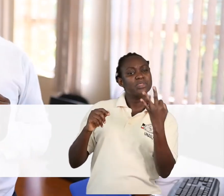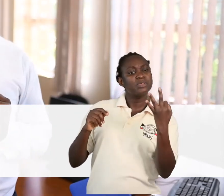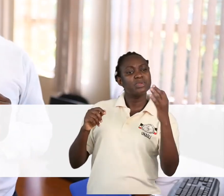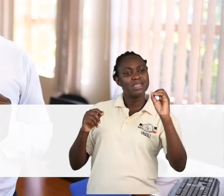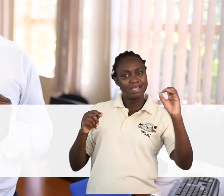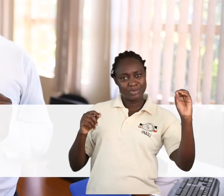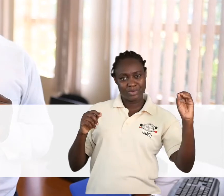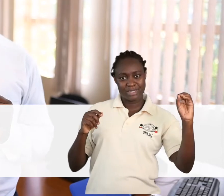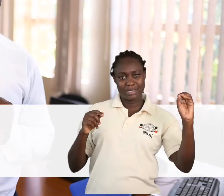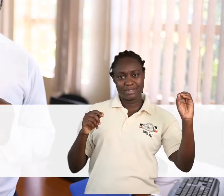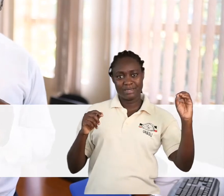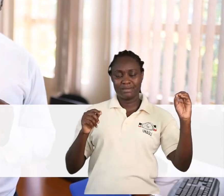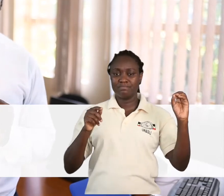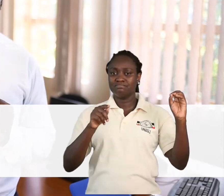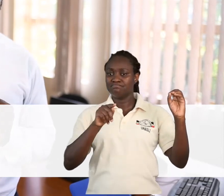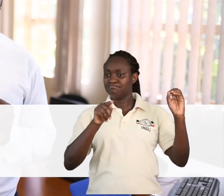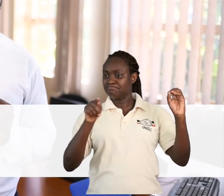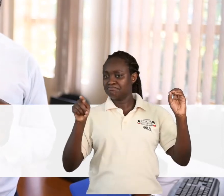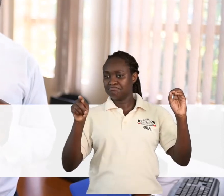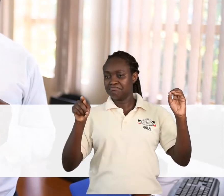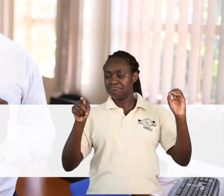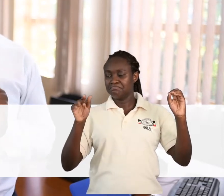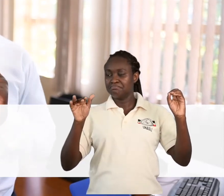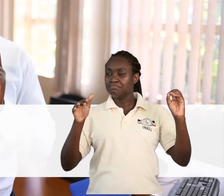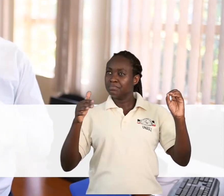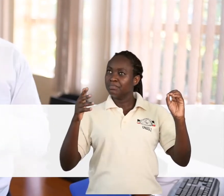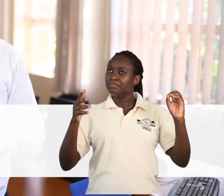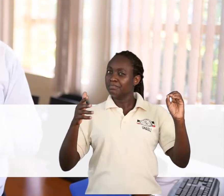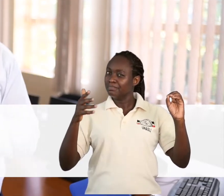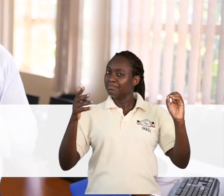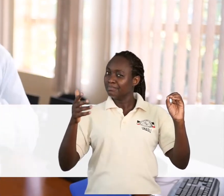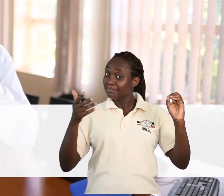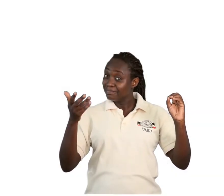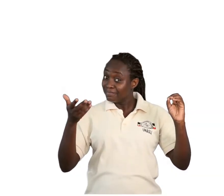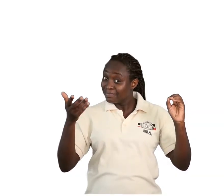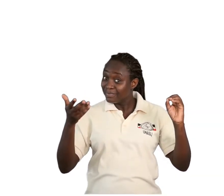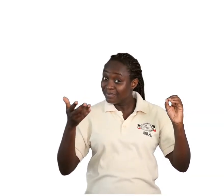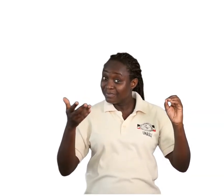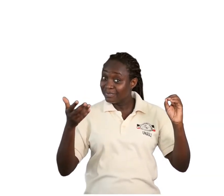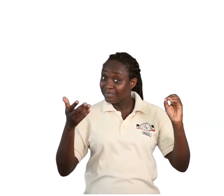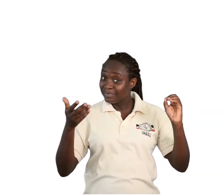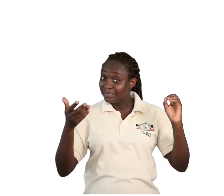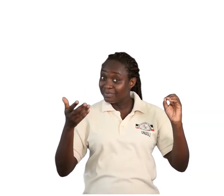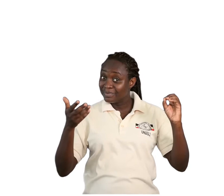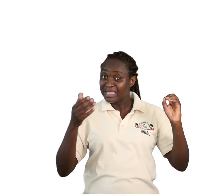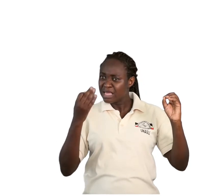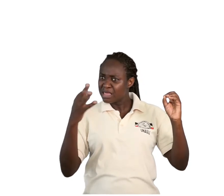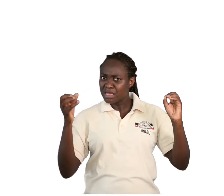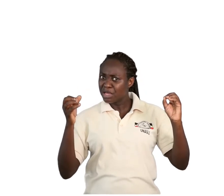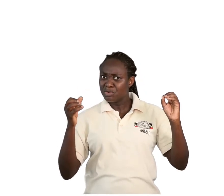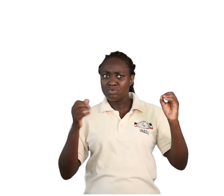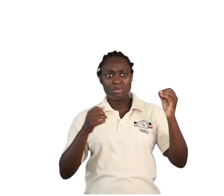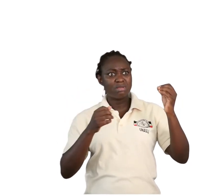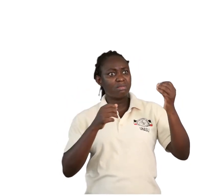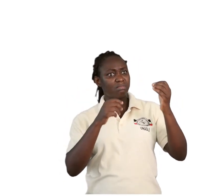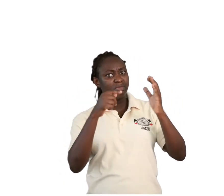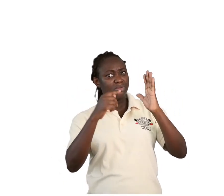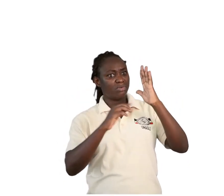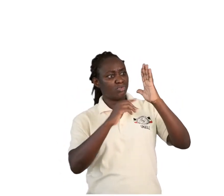300 will equal to, oh yes, 300 is not among the basic numerals.